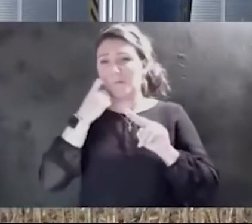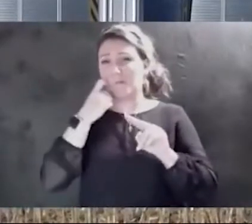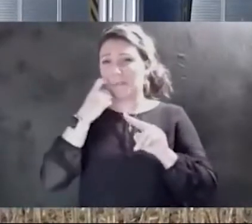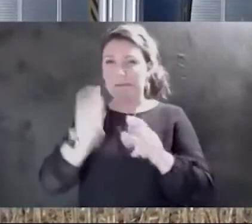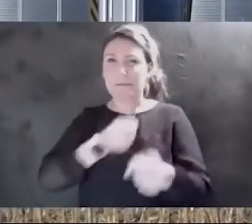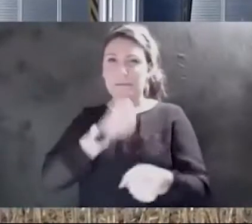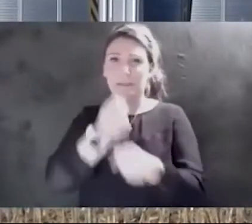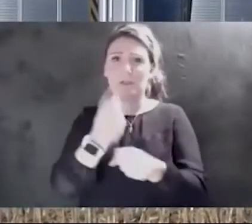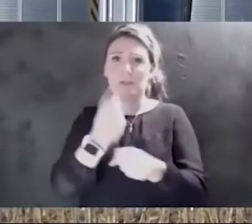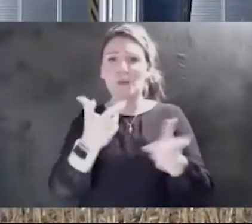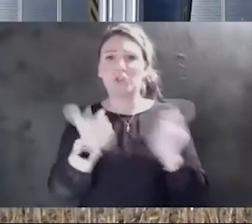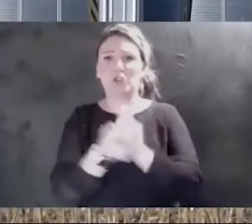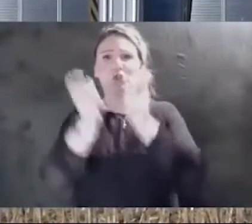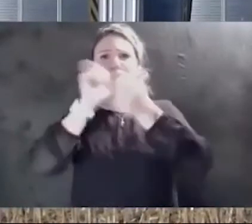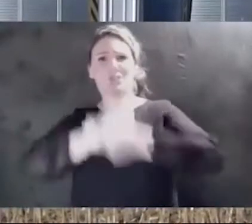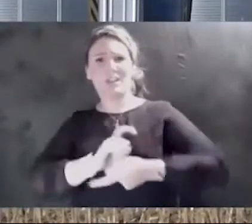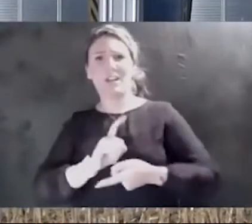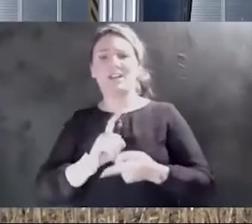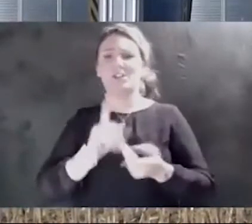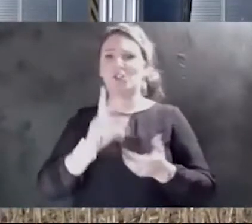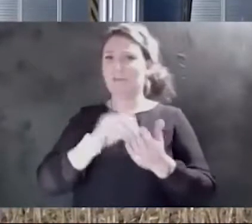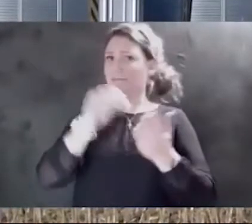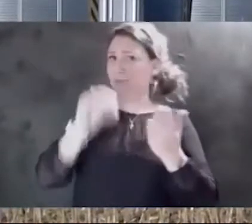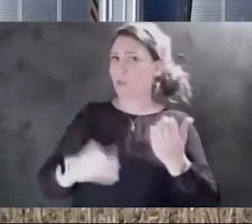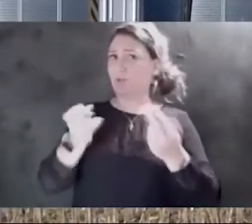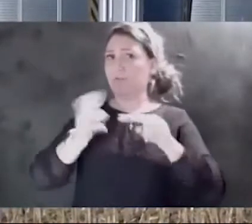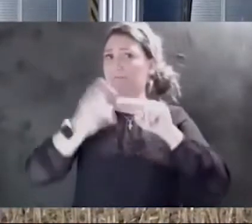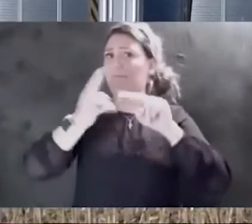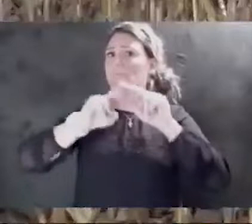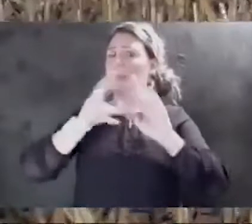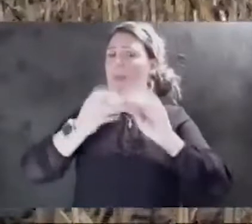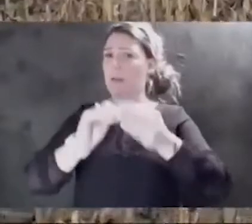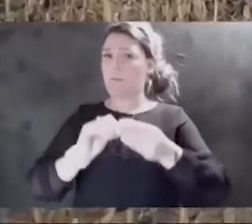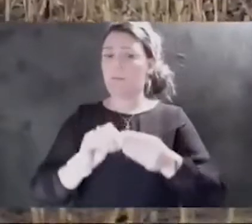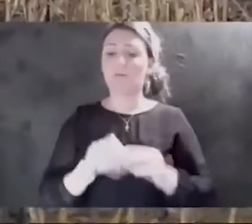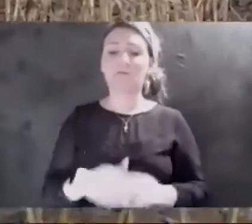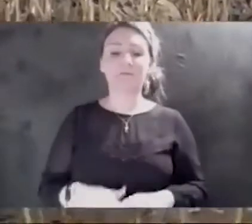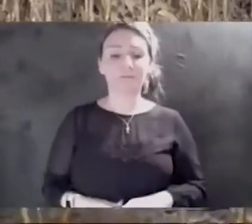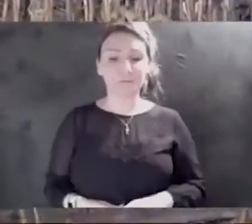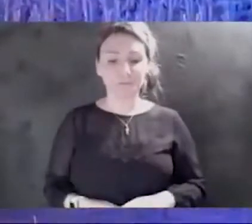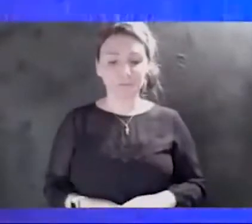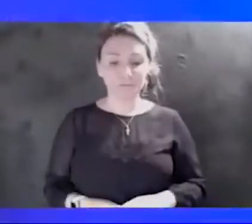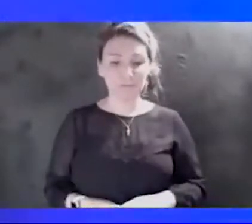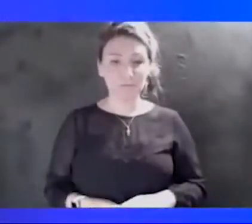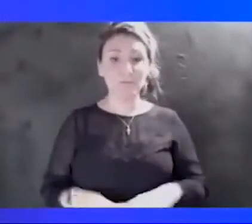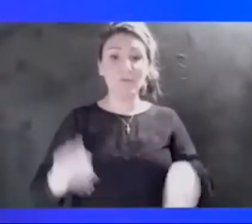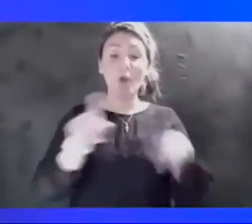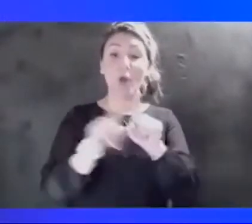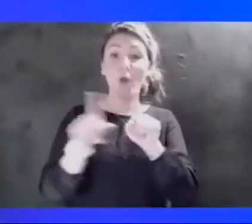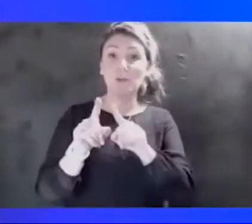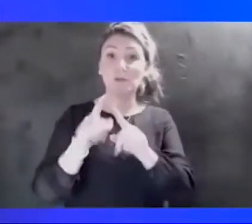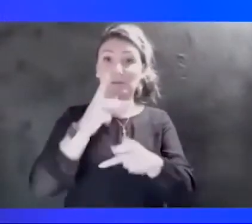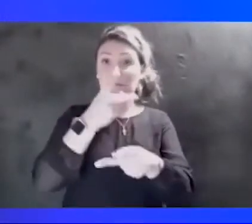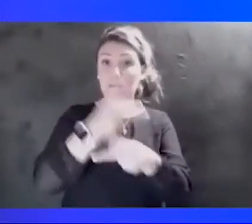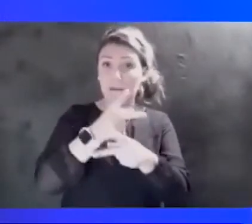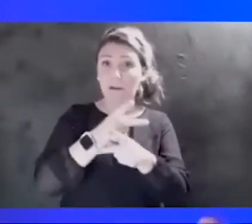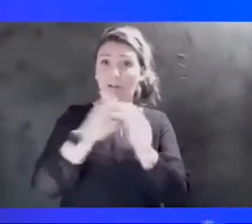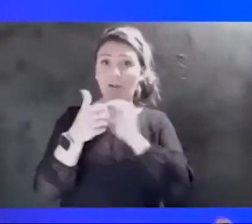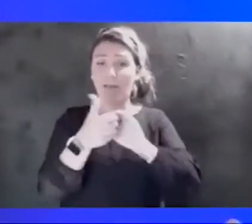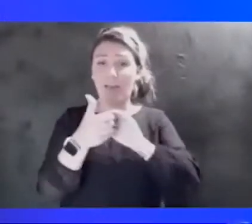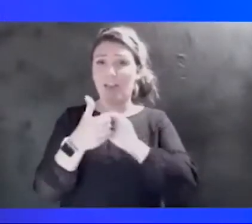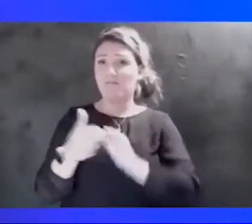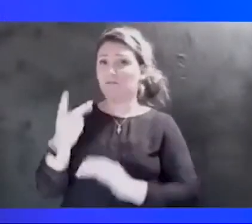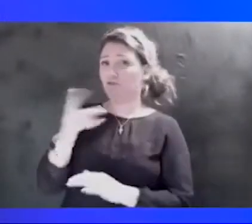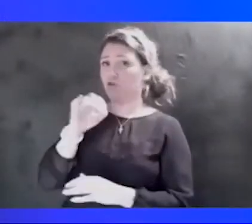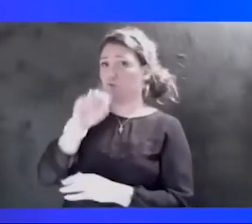that and start increasing that. But we also, I think from the Care Collaborative, Jodi and I have definitely found benefits of having